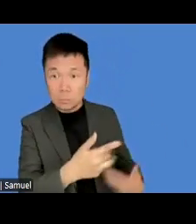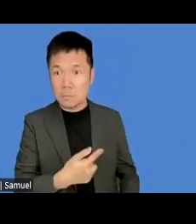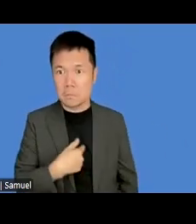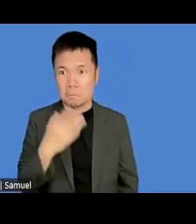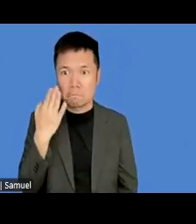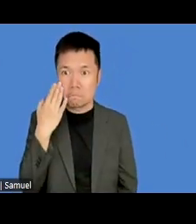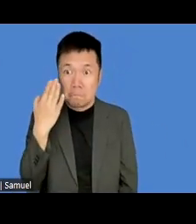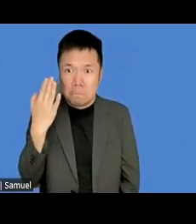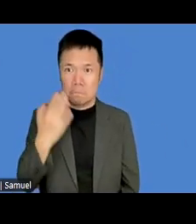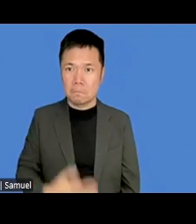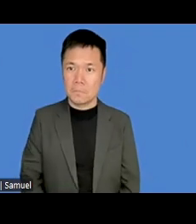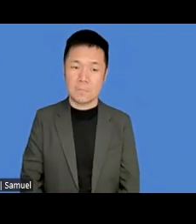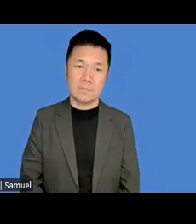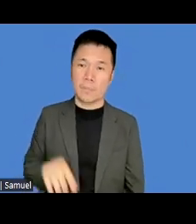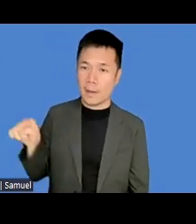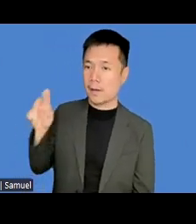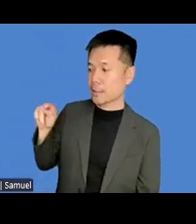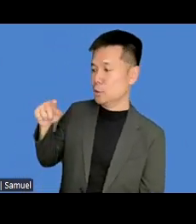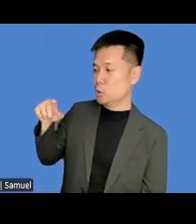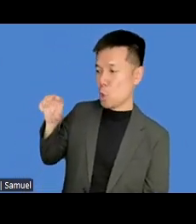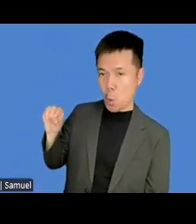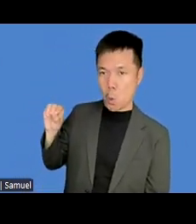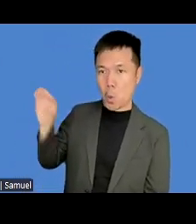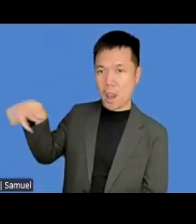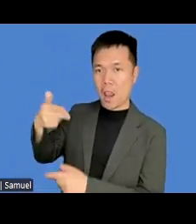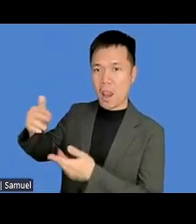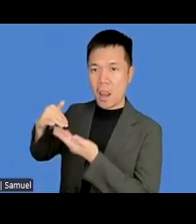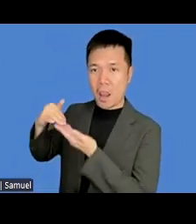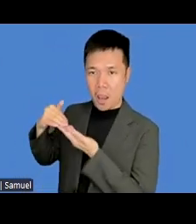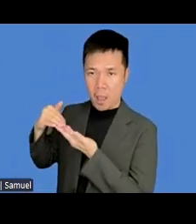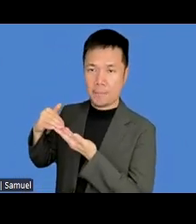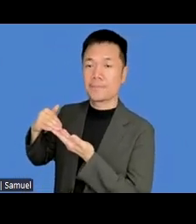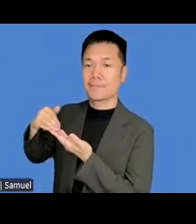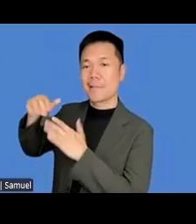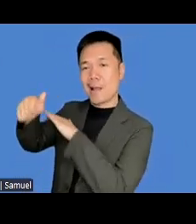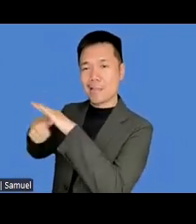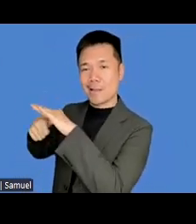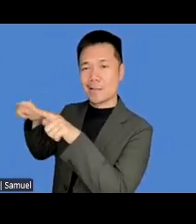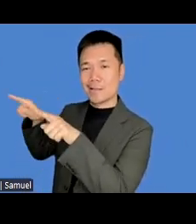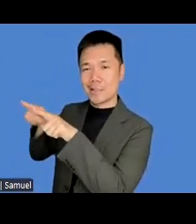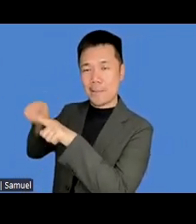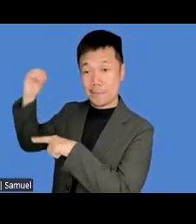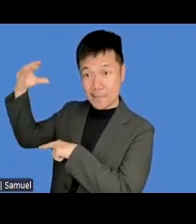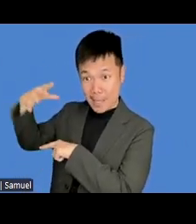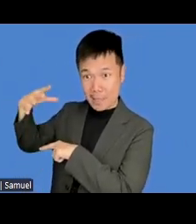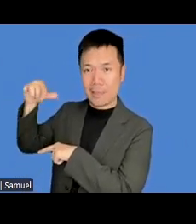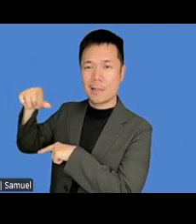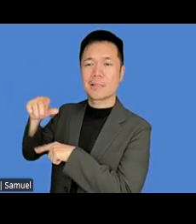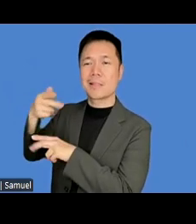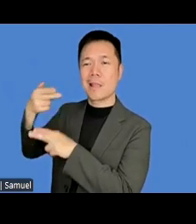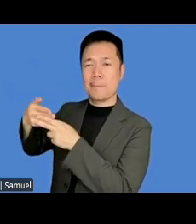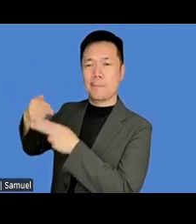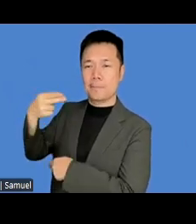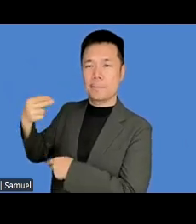an NGO called Under the Same Sun to the African Committee of Experts on the Rights and Welfare of Children, in